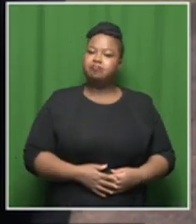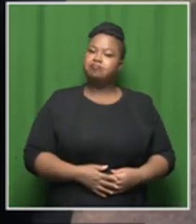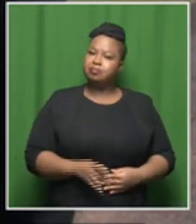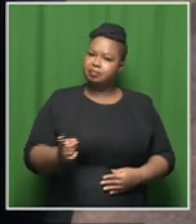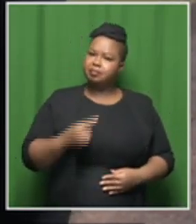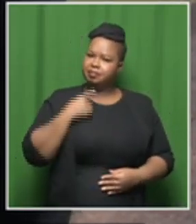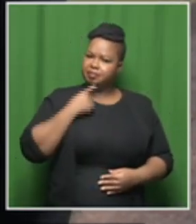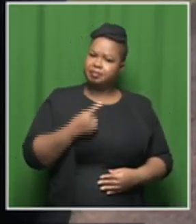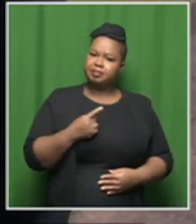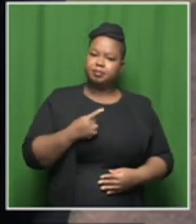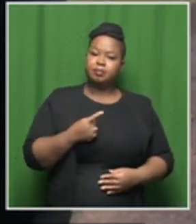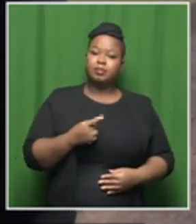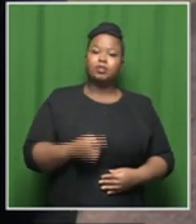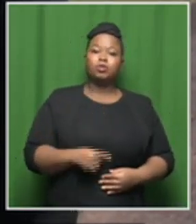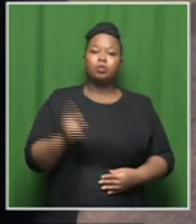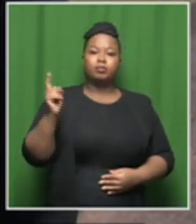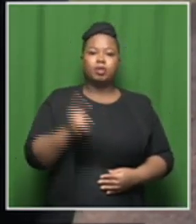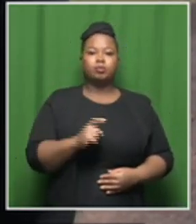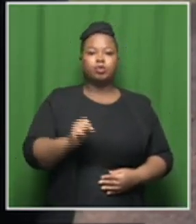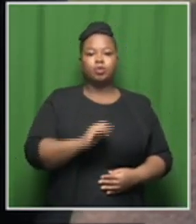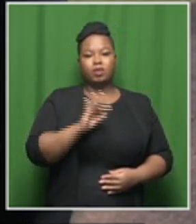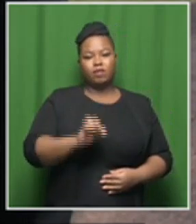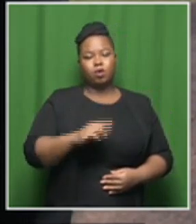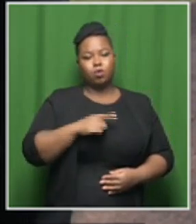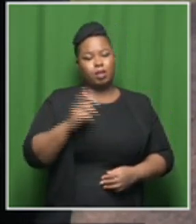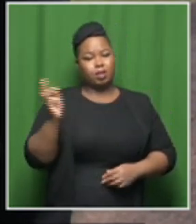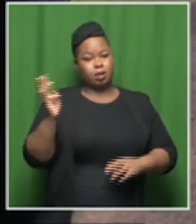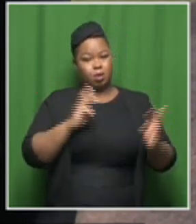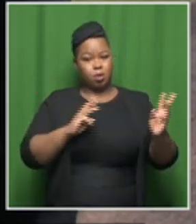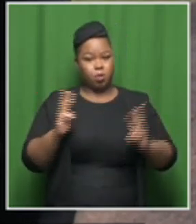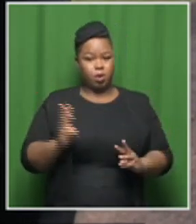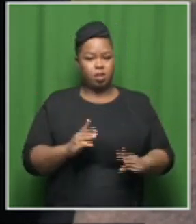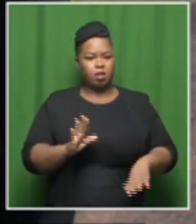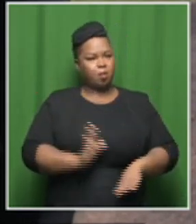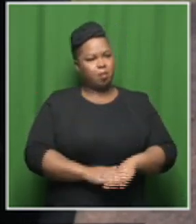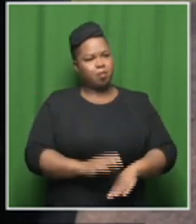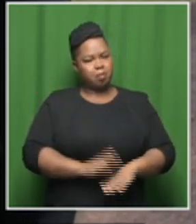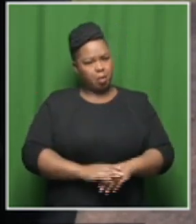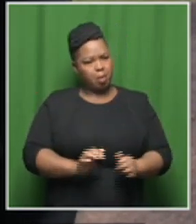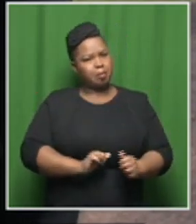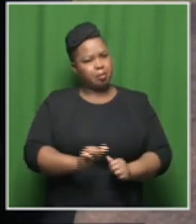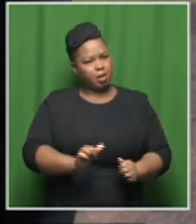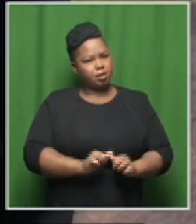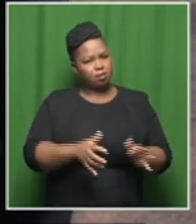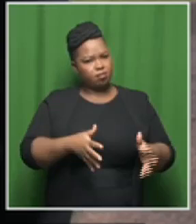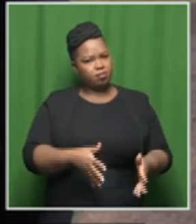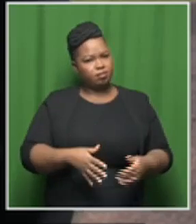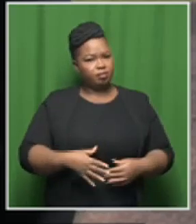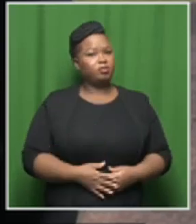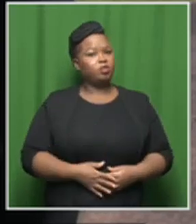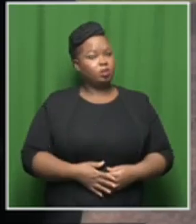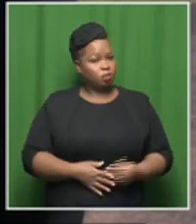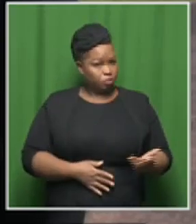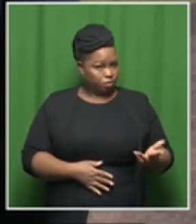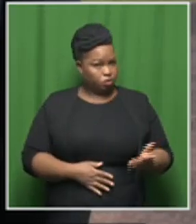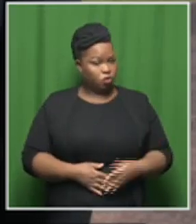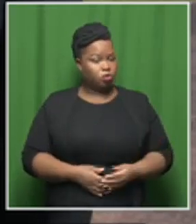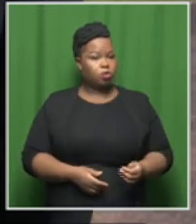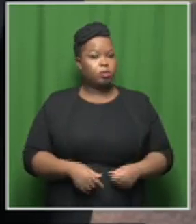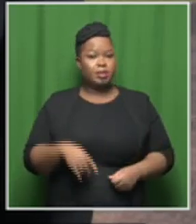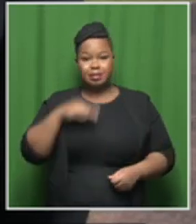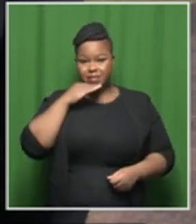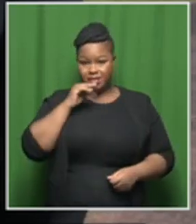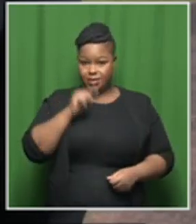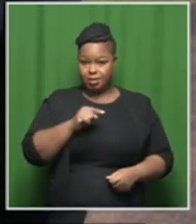says he came all the way to South Africa because the weather conditions are more favorable than they are in India. Yes. Does that make this school here in Port